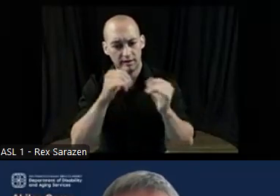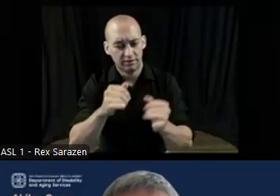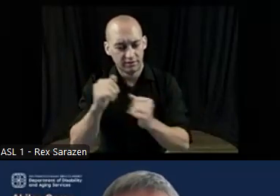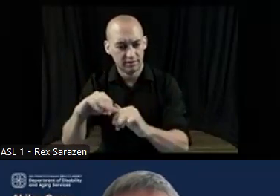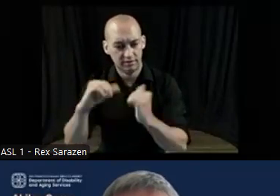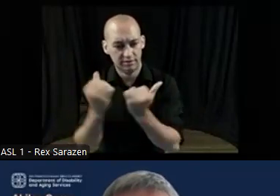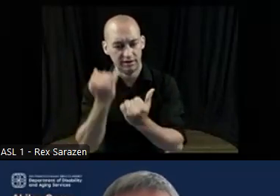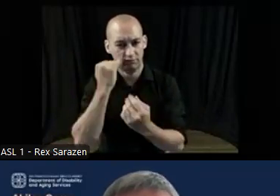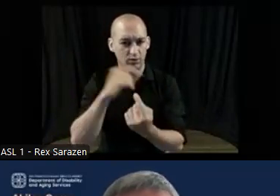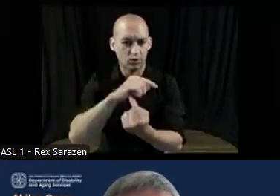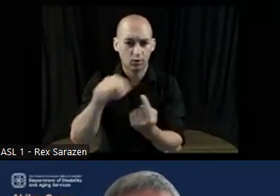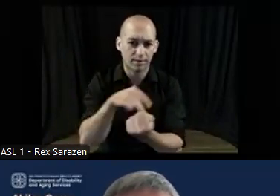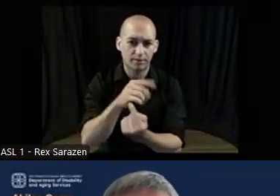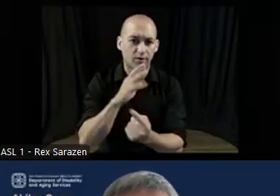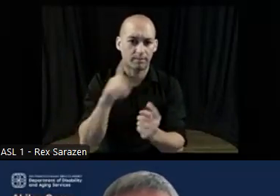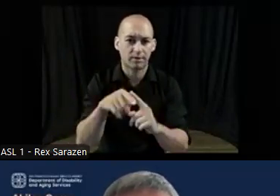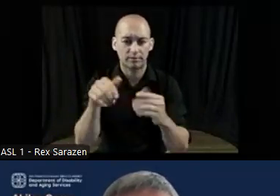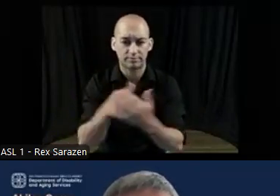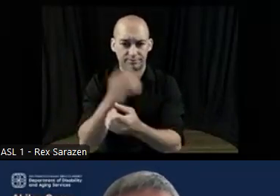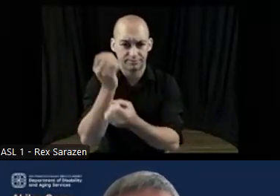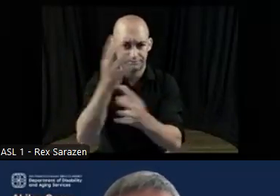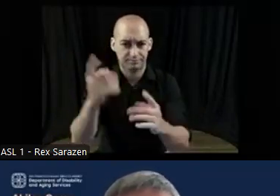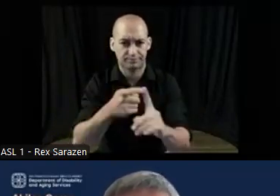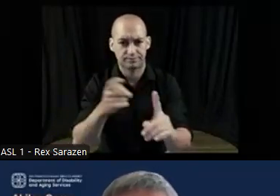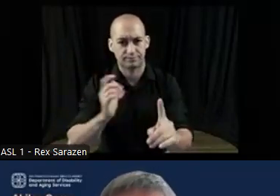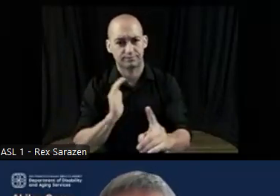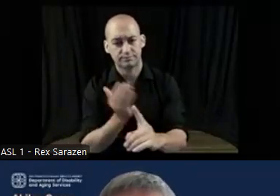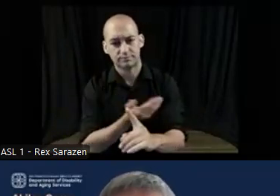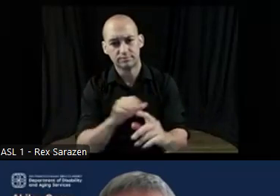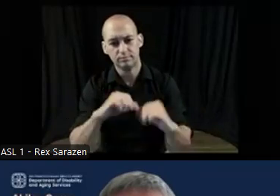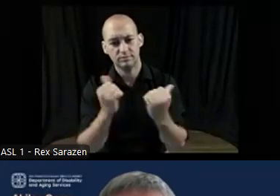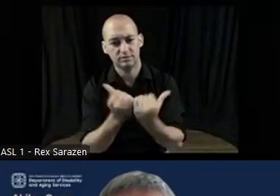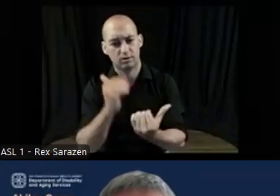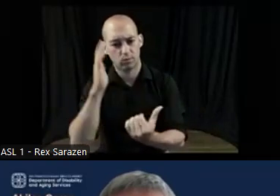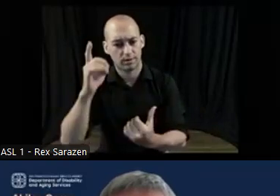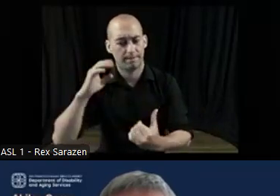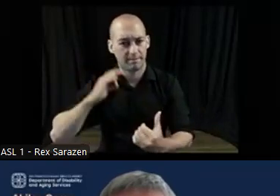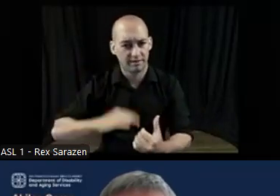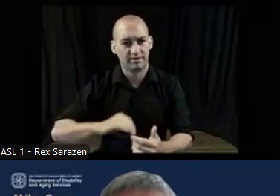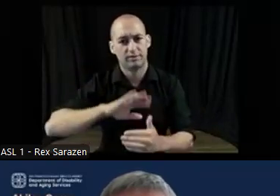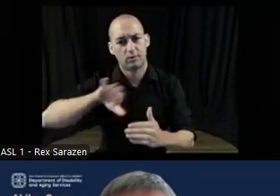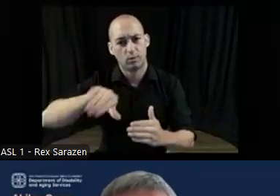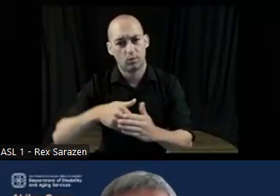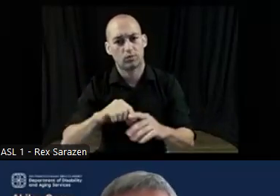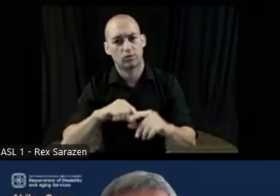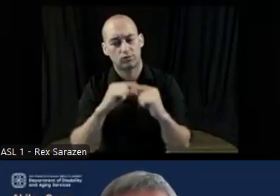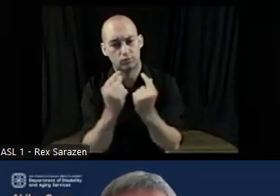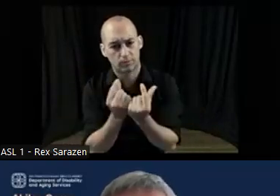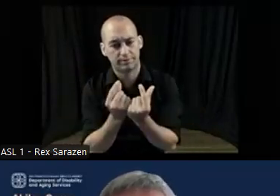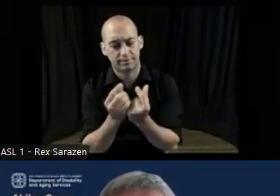about an update from our agency, that would be beneficial for the whole group to know. For